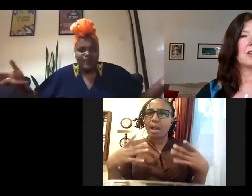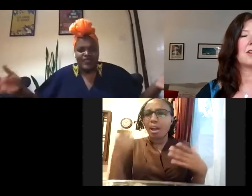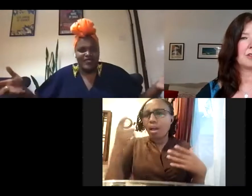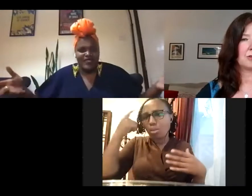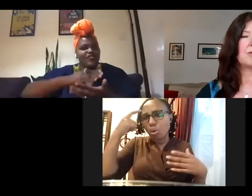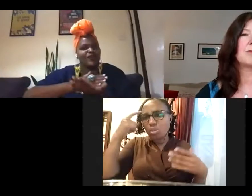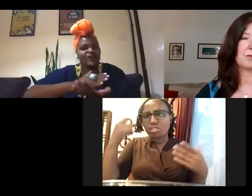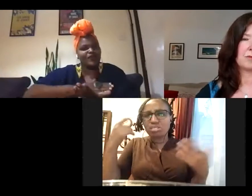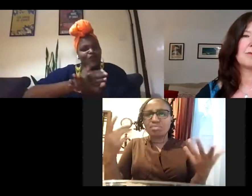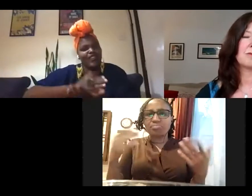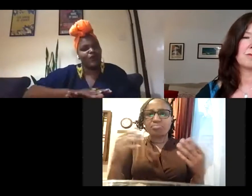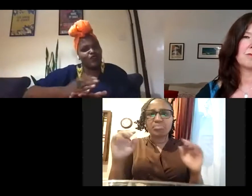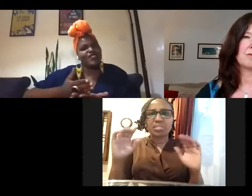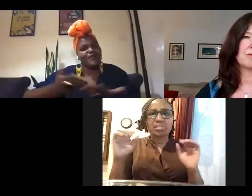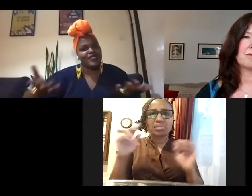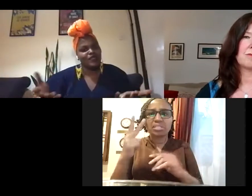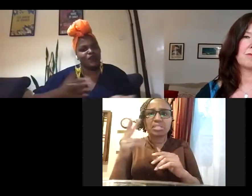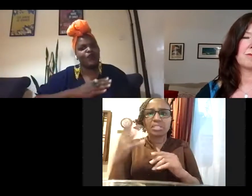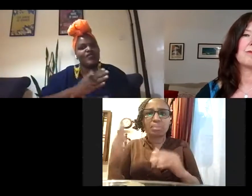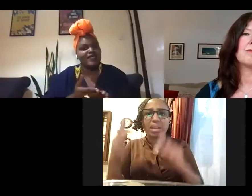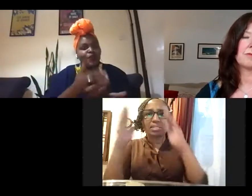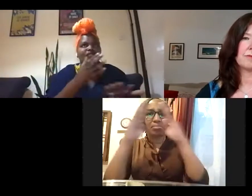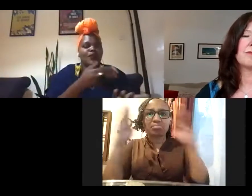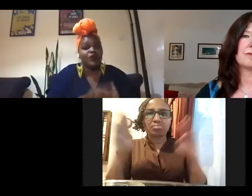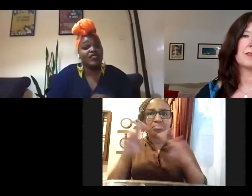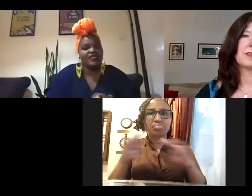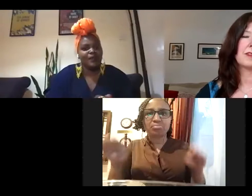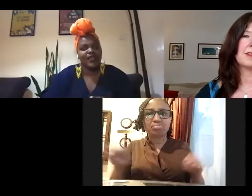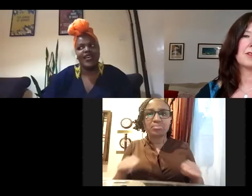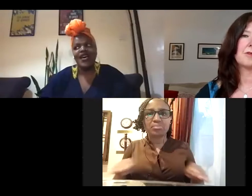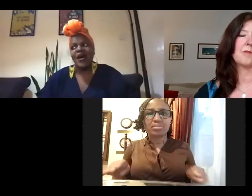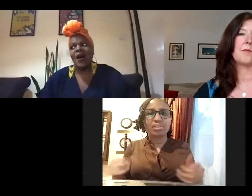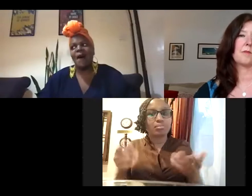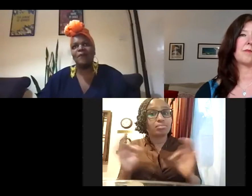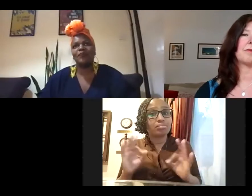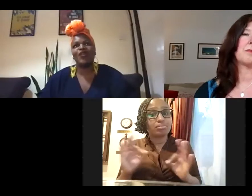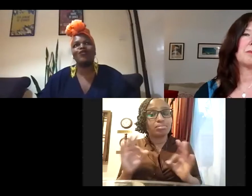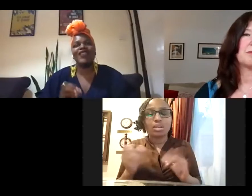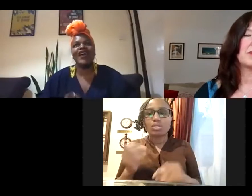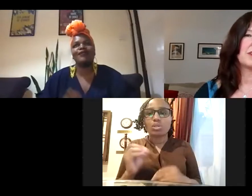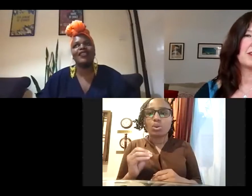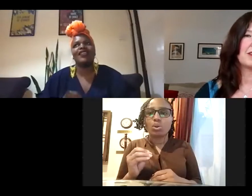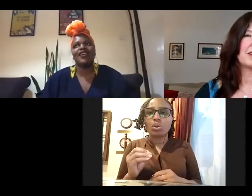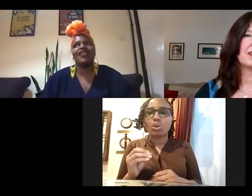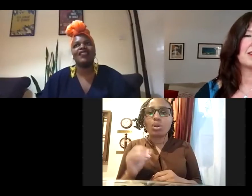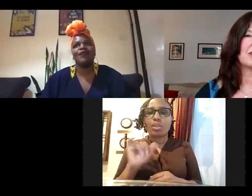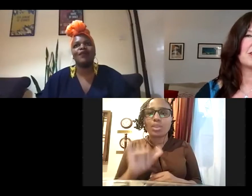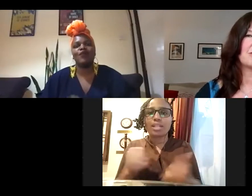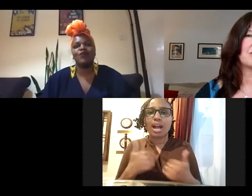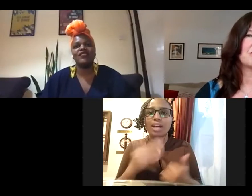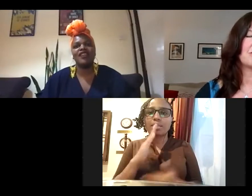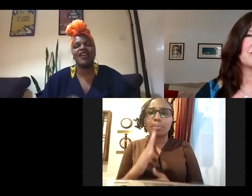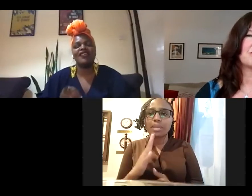just like the Christmas season, because also this coincided with the Christmas season. We voted in December. So that has been